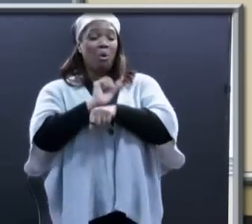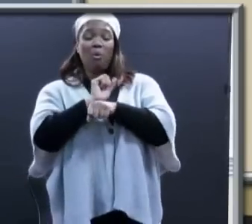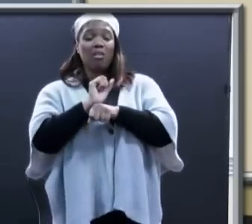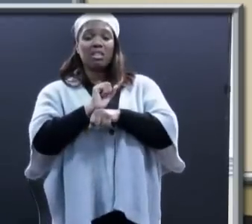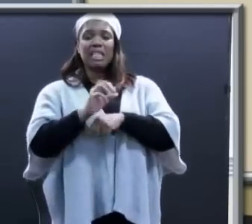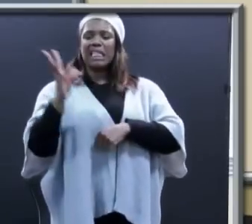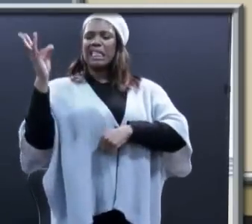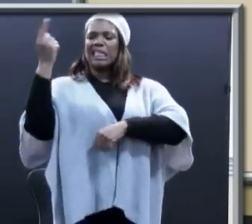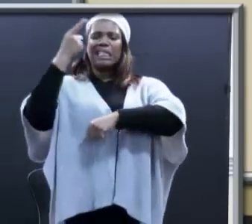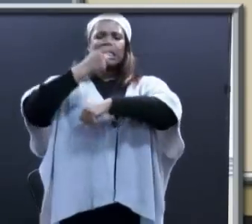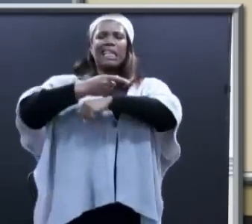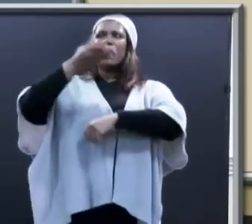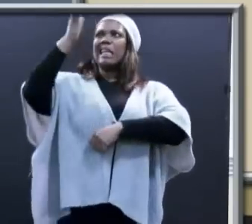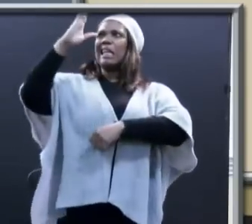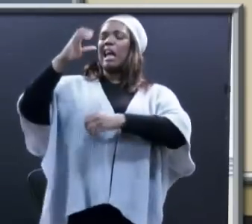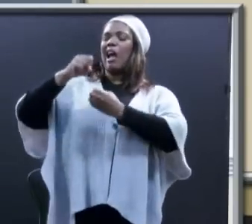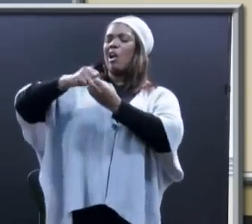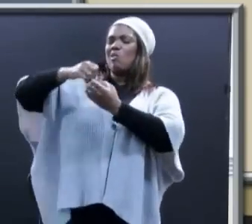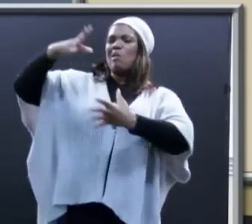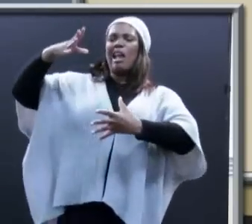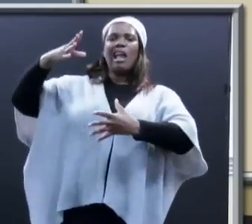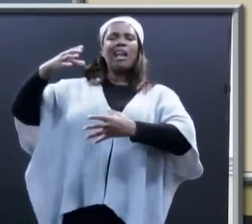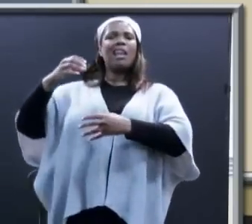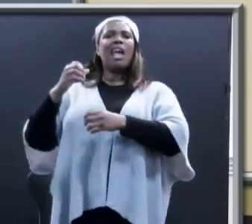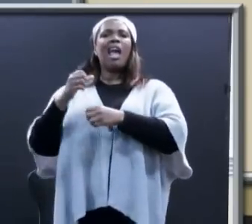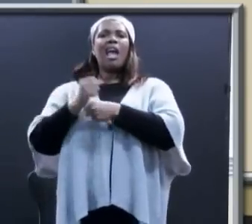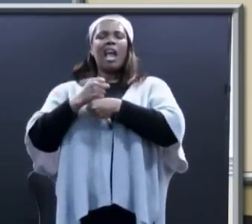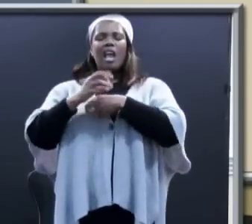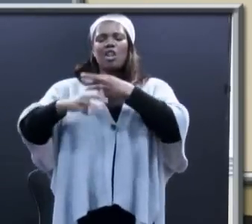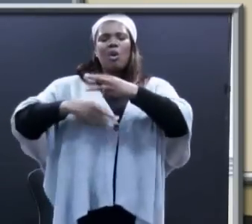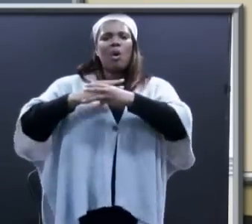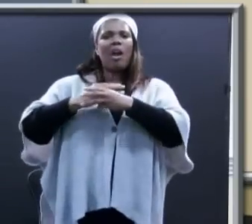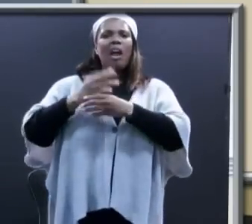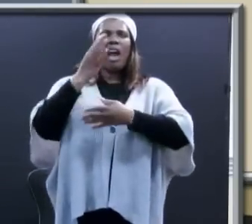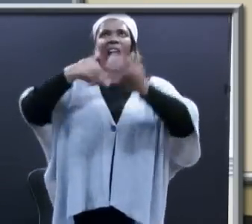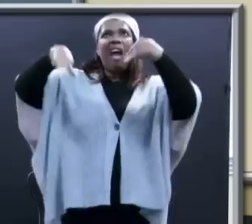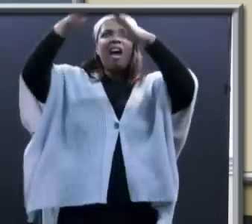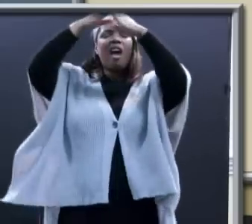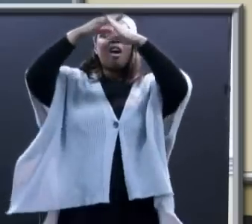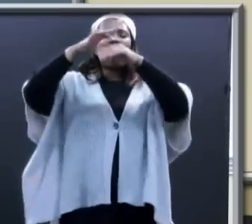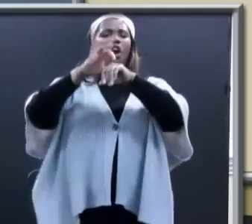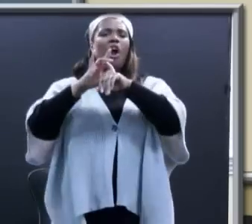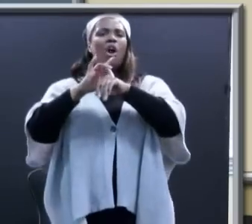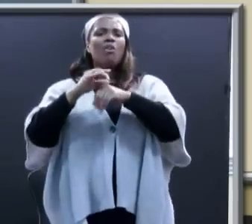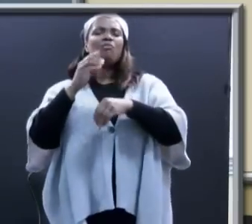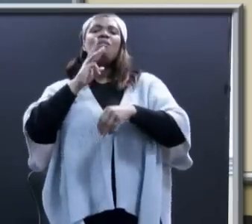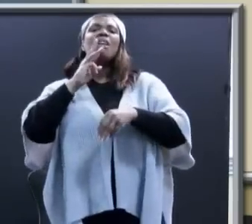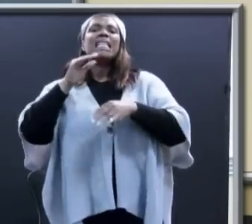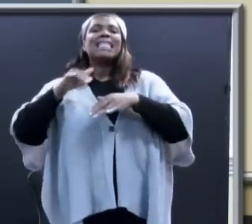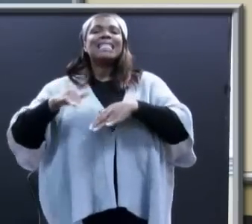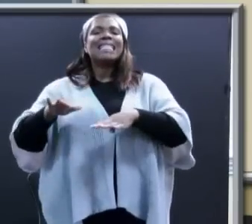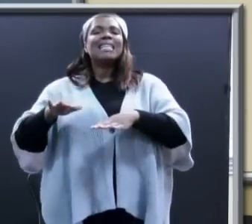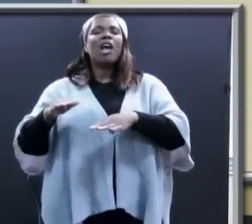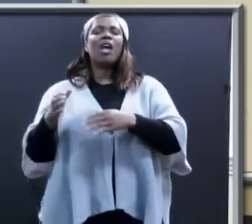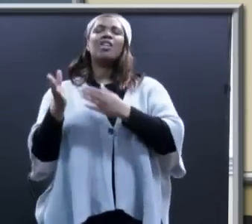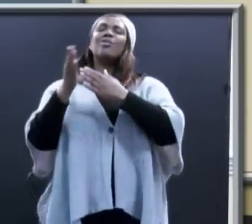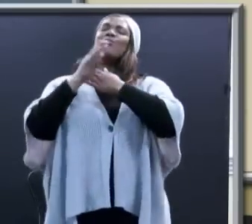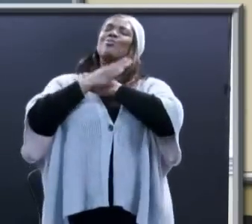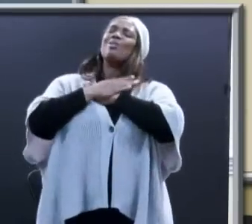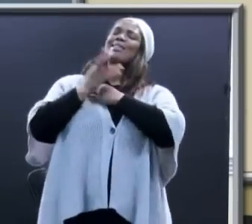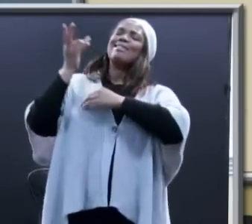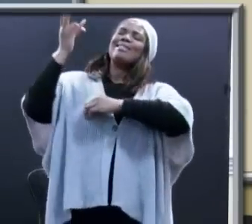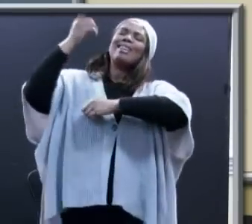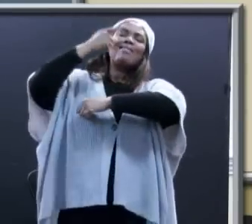Lord made heaven and earth, the sea, and all that in them is, and rested the seventh day. Wherefore the Lord blessed